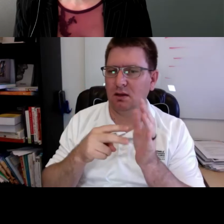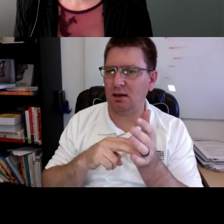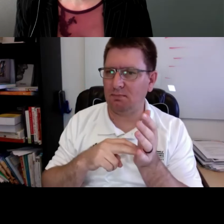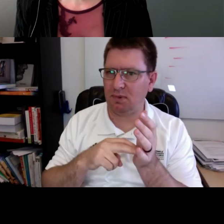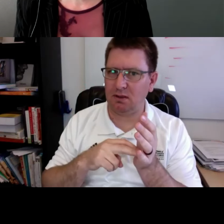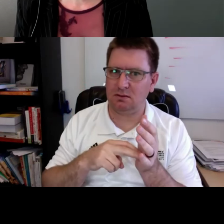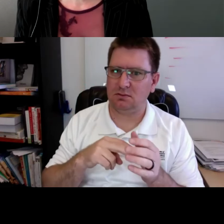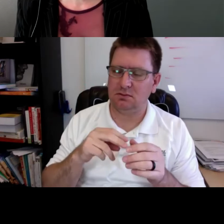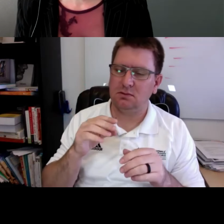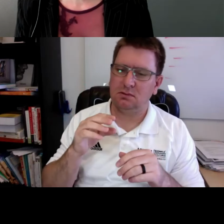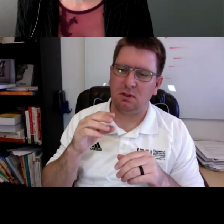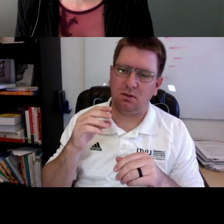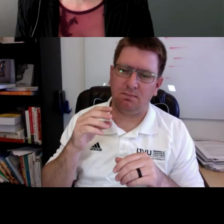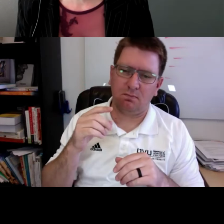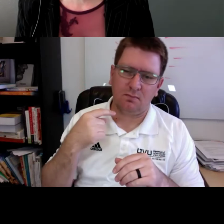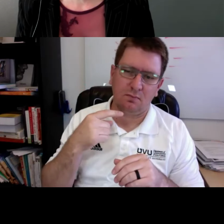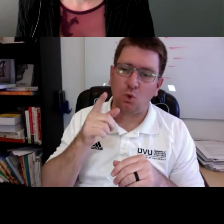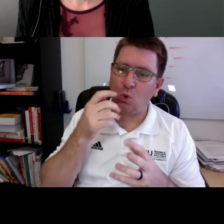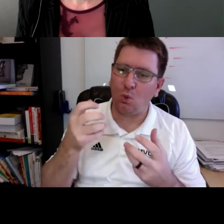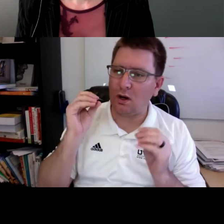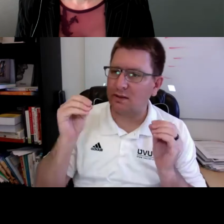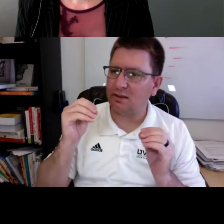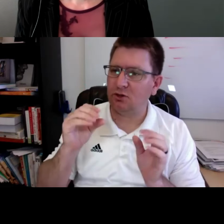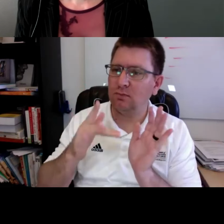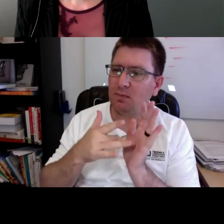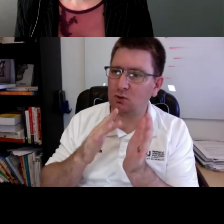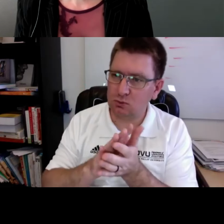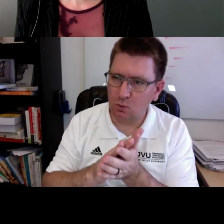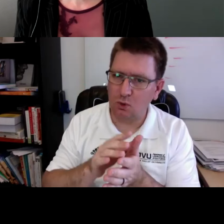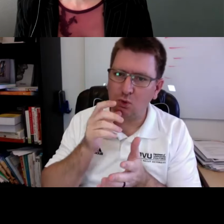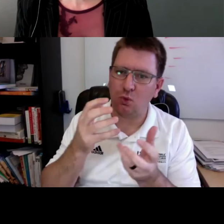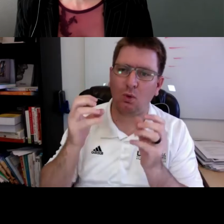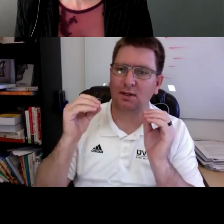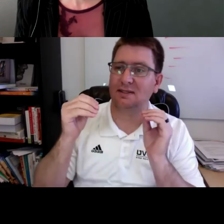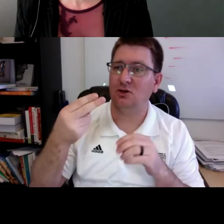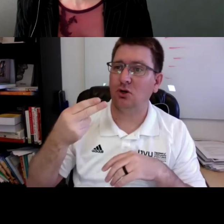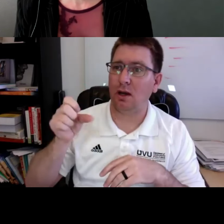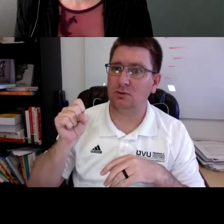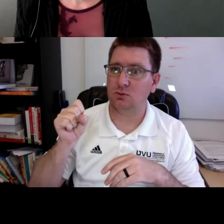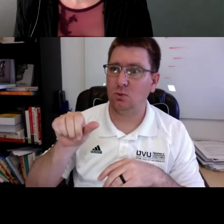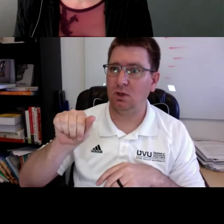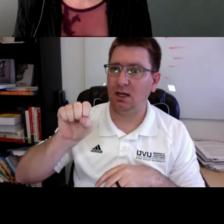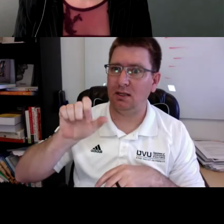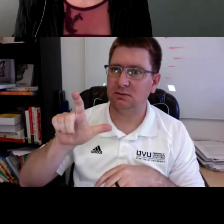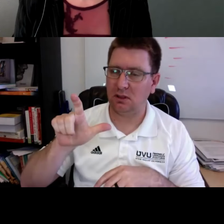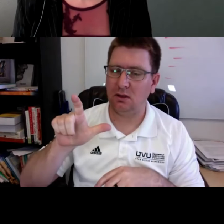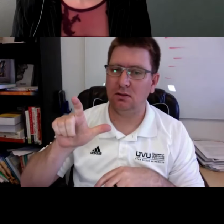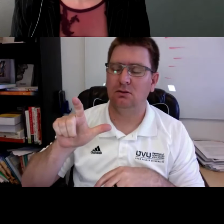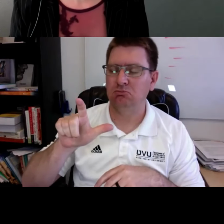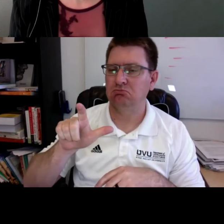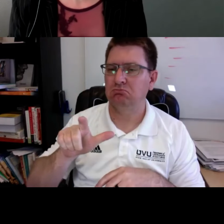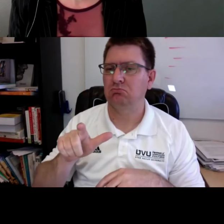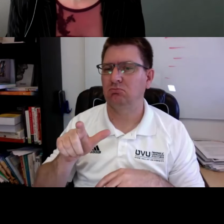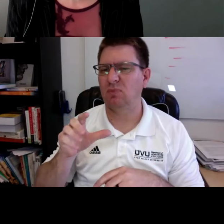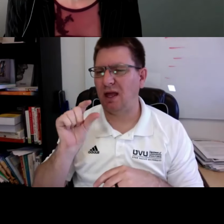Secondary Education, which means people who want to teach middle school, who want to teach high